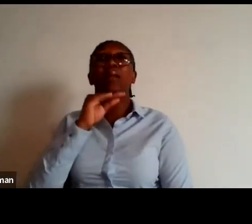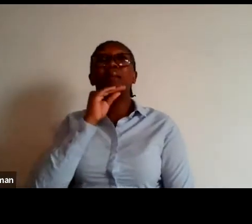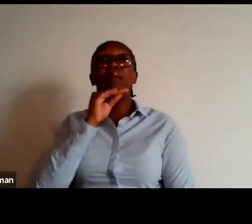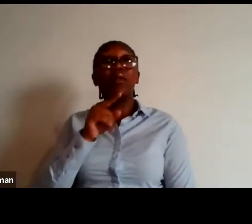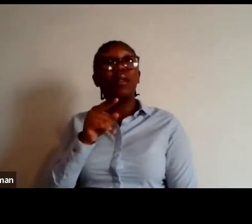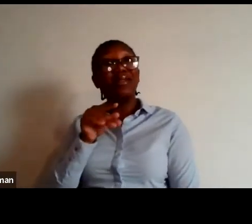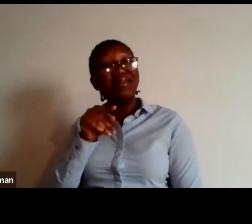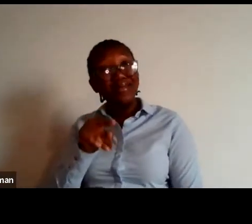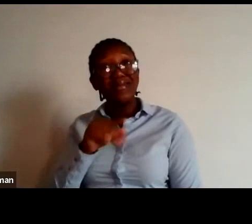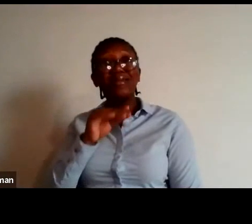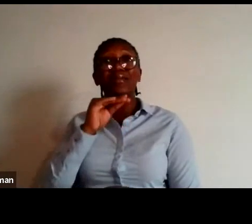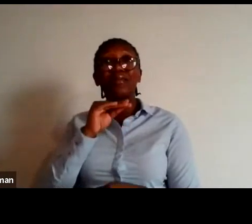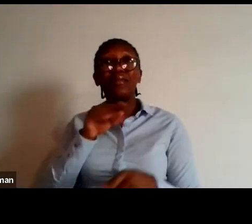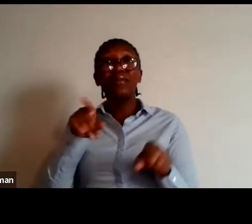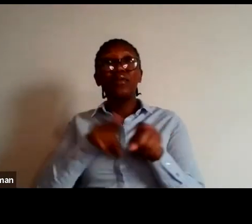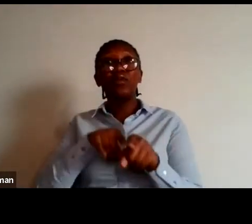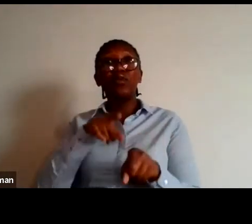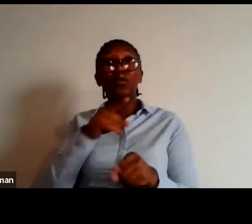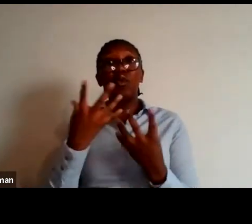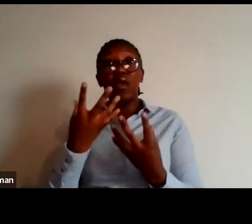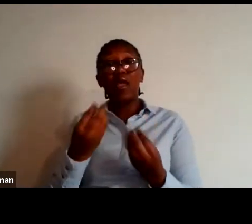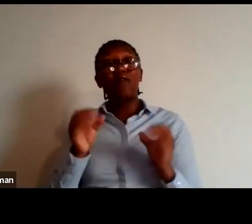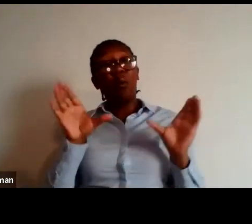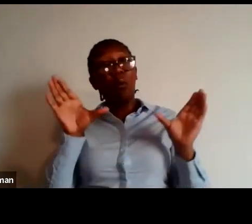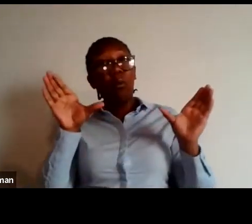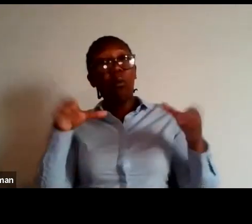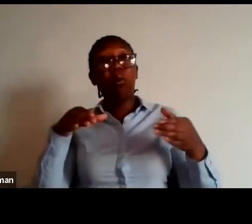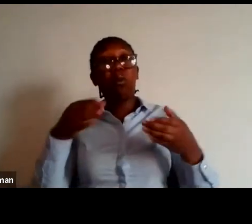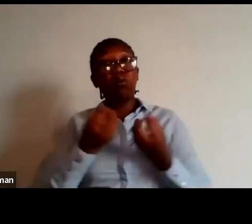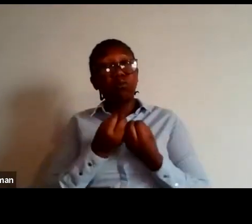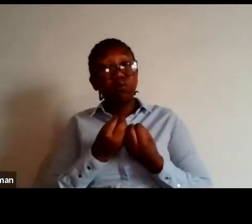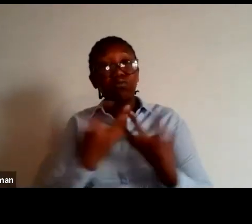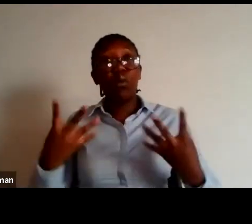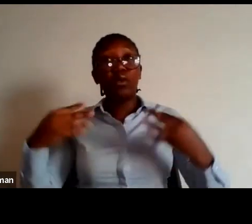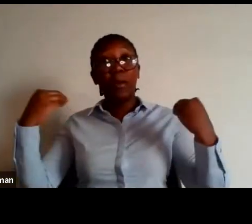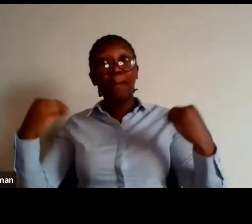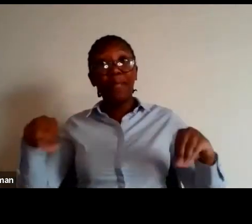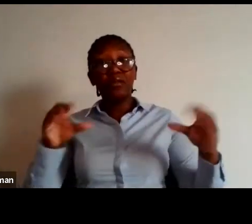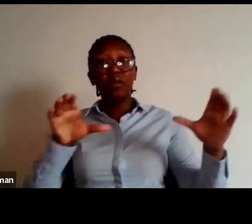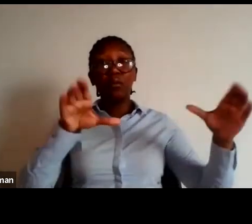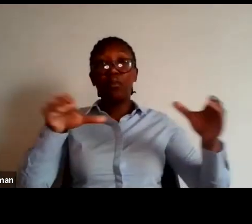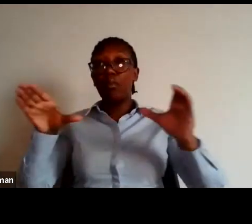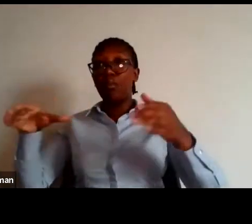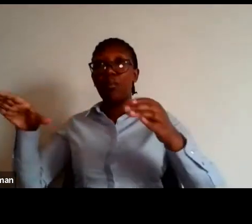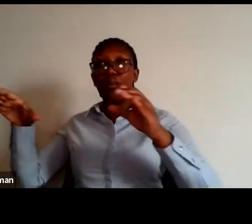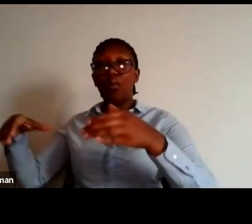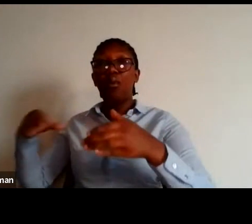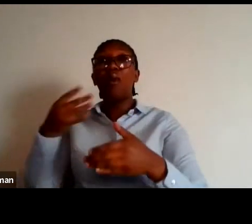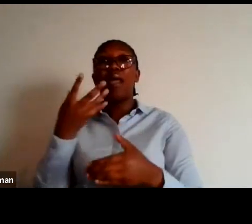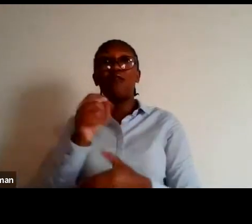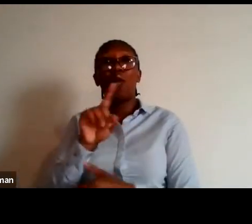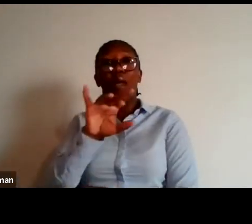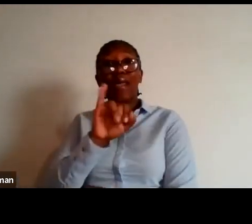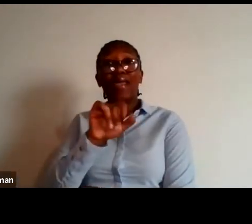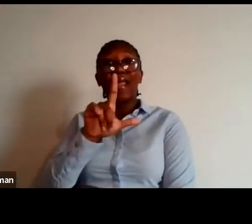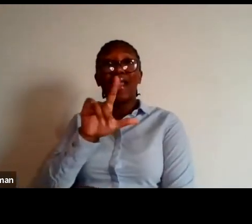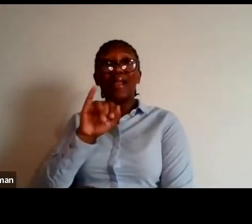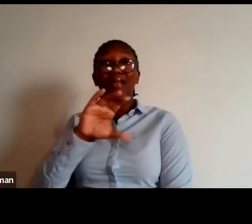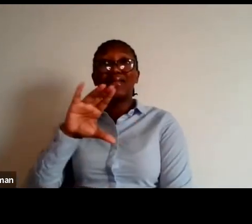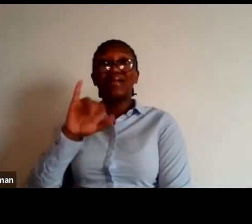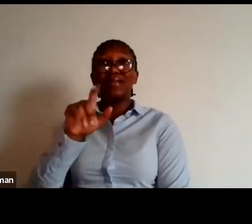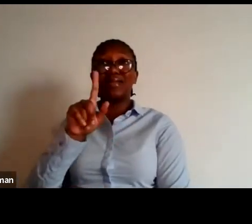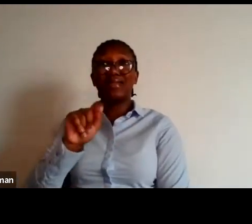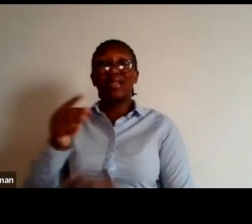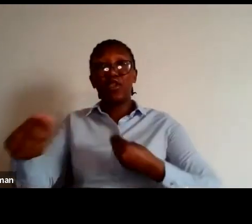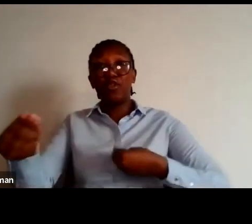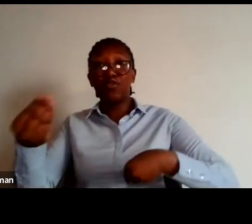an integral part of the conglomerate of a huge business enterprise known as illicit trade. I always refer to